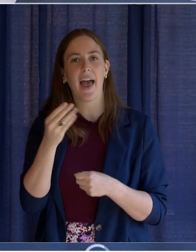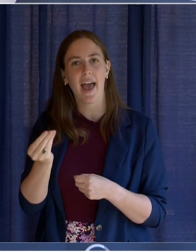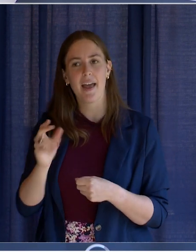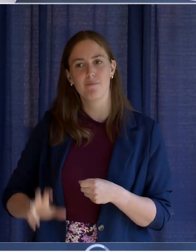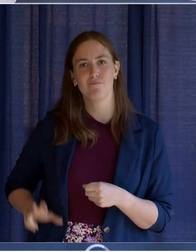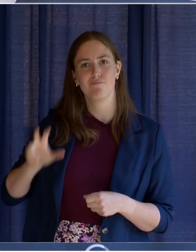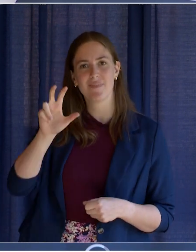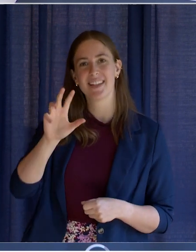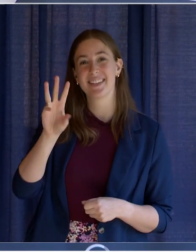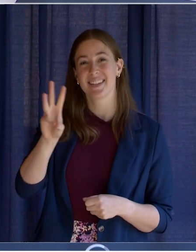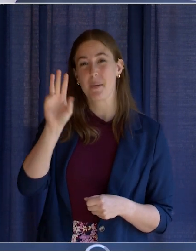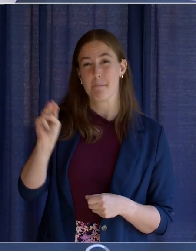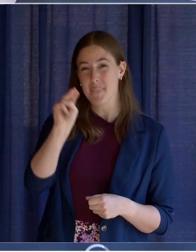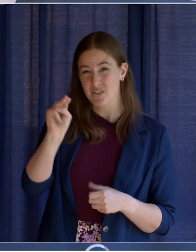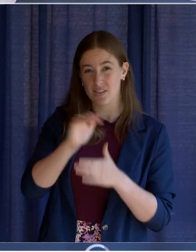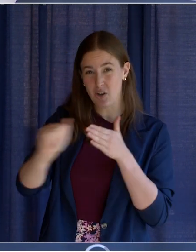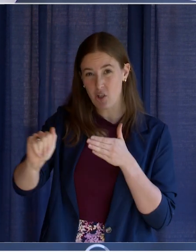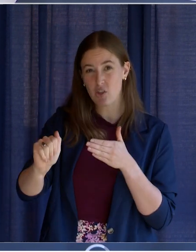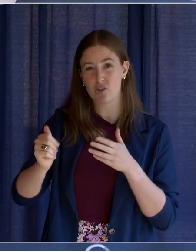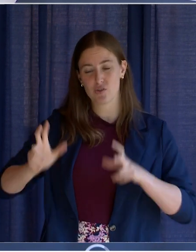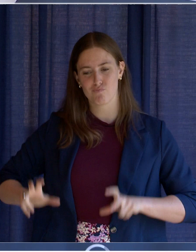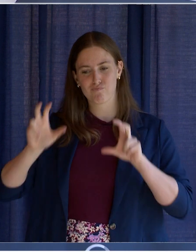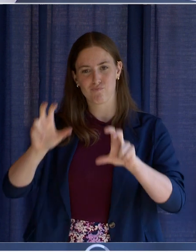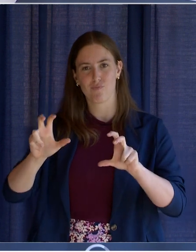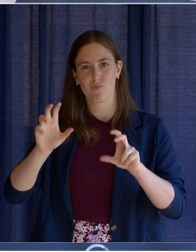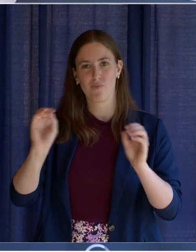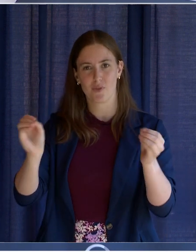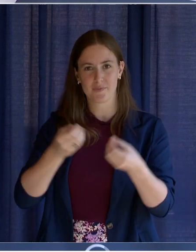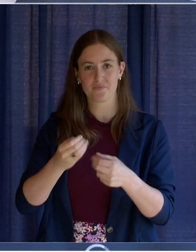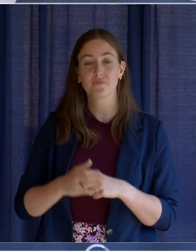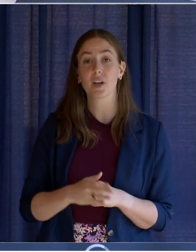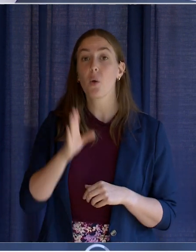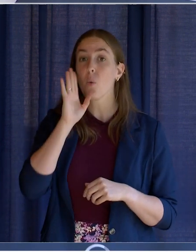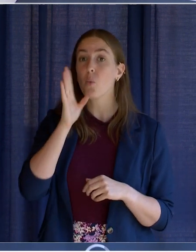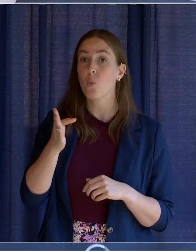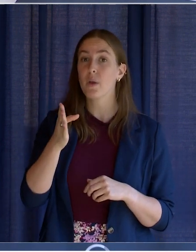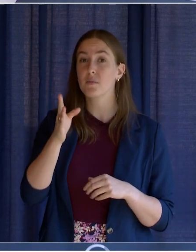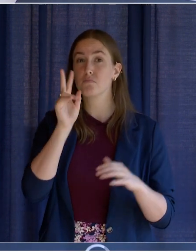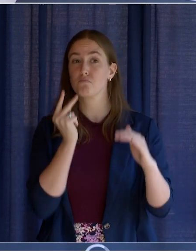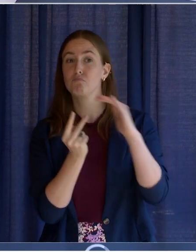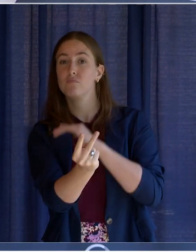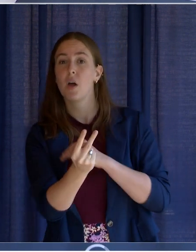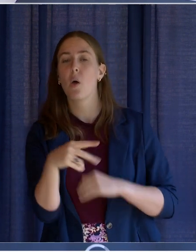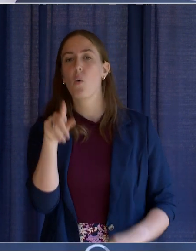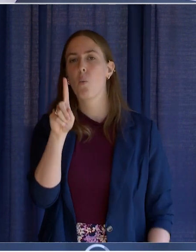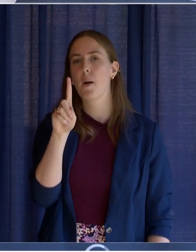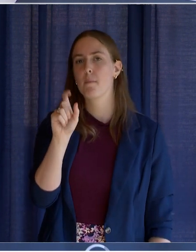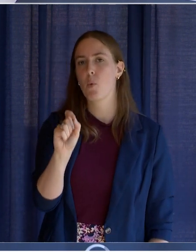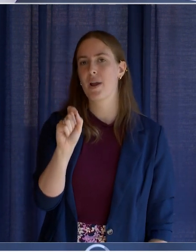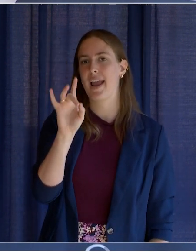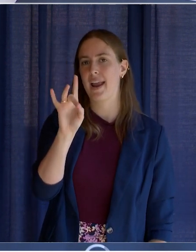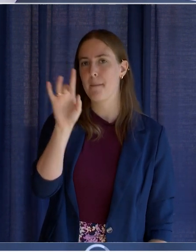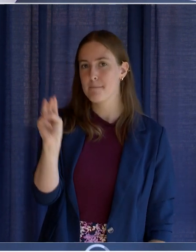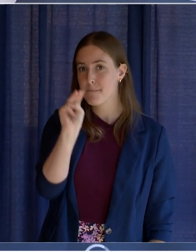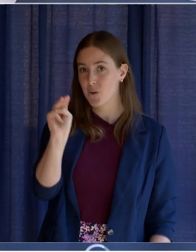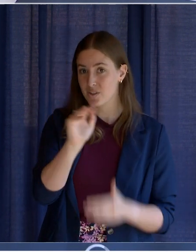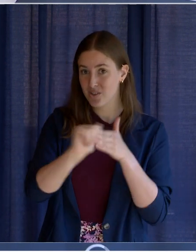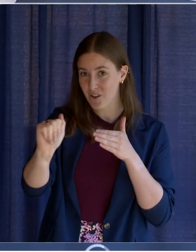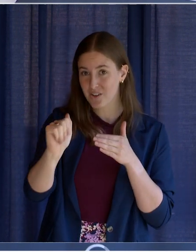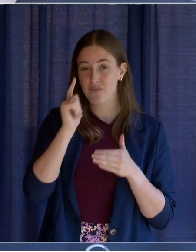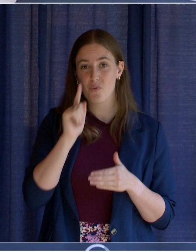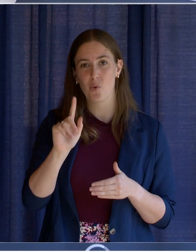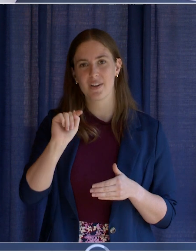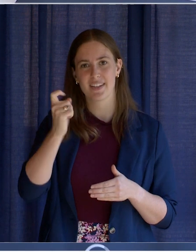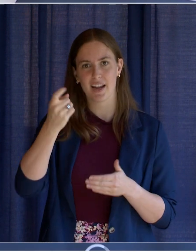space. These two projects are expected to generate $1.8 million in tax revenue for the district and will move